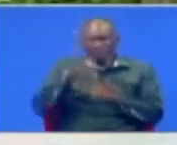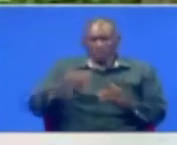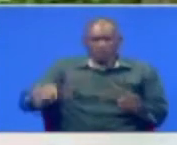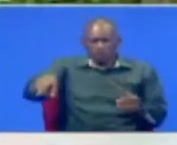Scientists Kenya aims to not only catalyze interest in science, tech, engineering and mathematics, that is STEM knowledge for secondary students, but